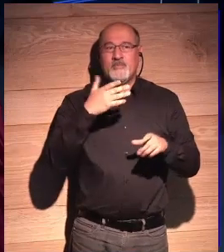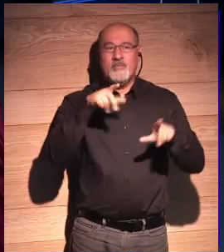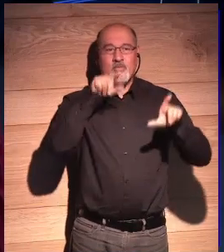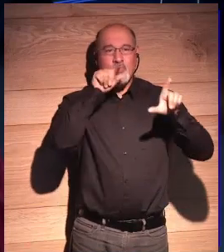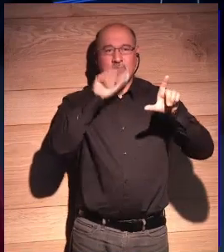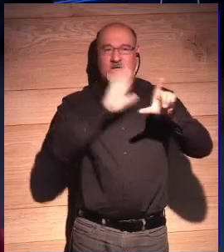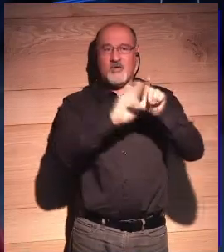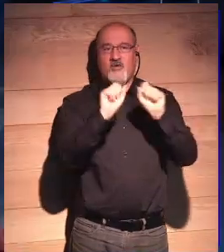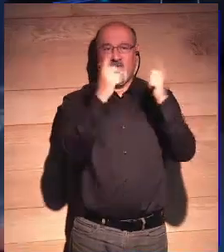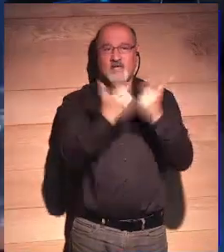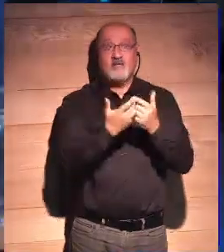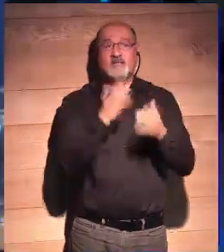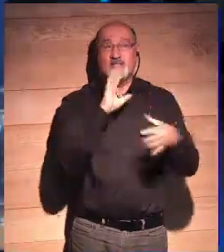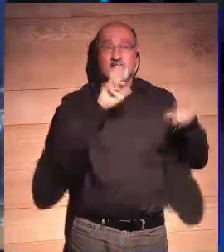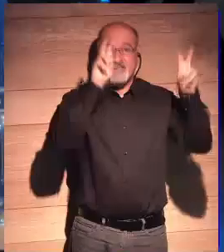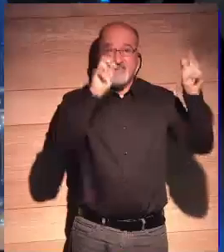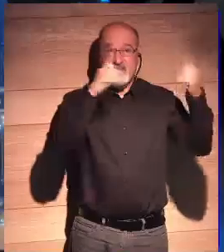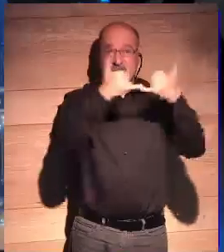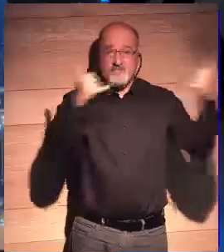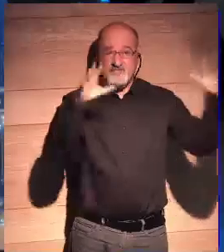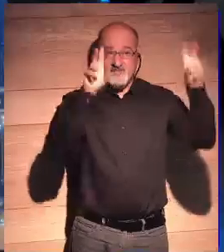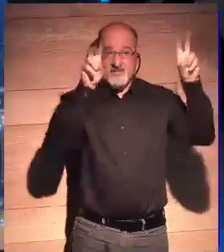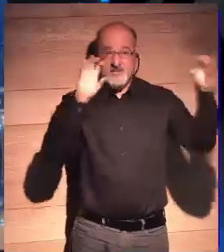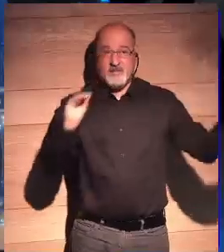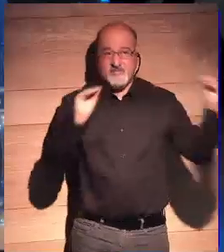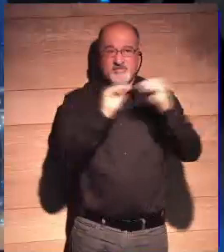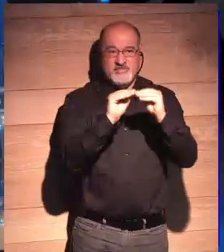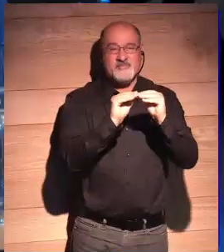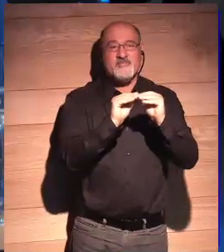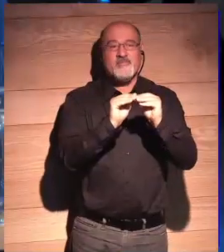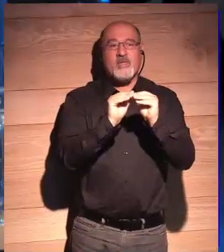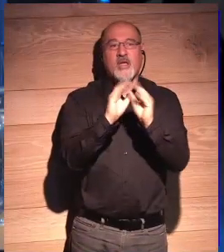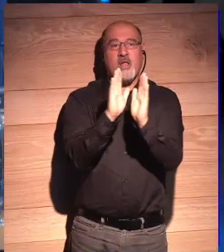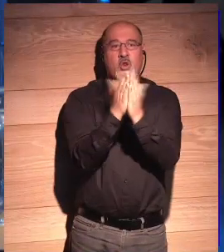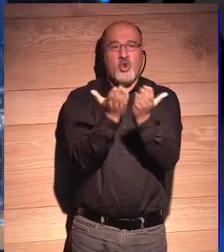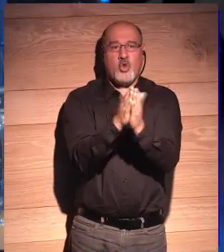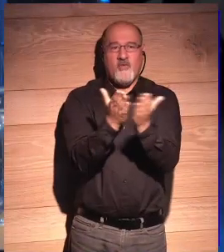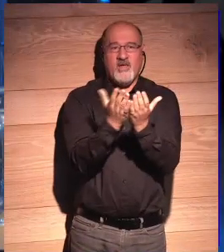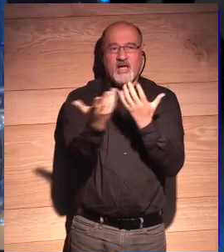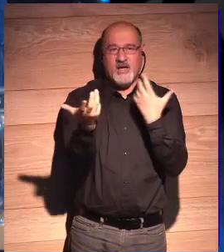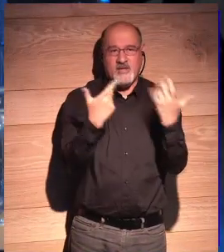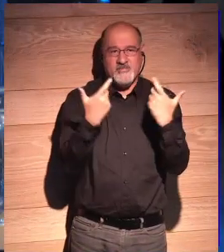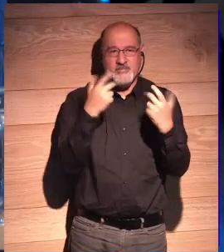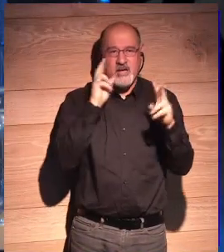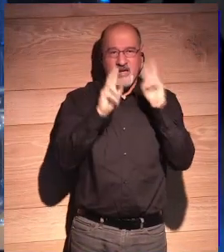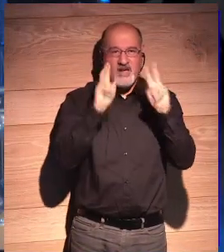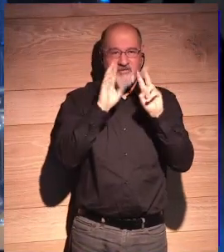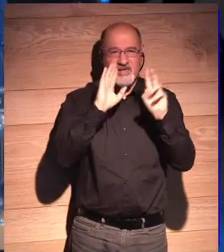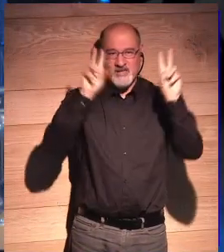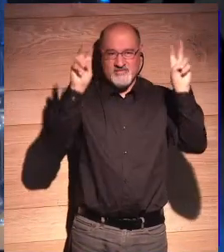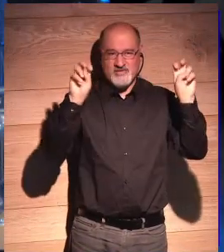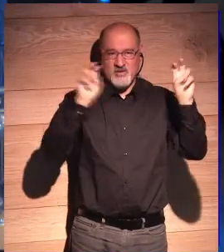Es por esa misma línea, supongo que. That's why you also reject the term graphic novel, because you think that